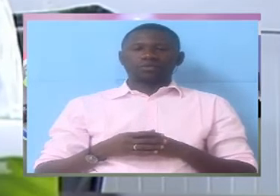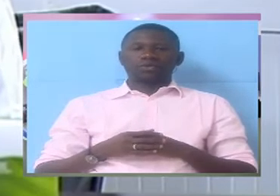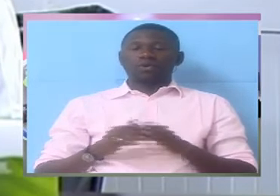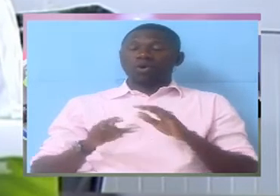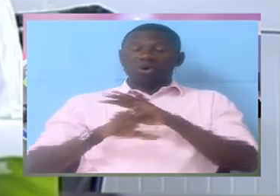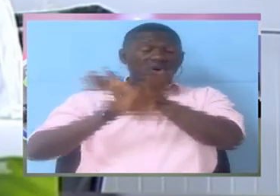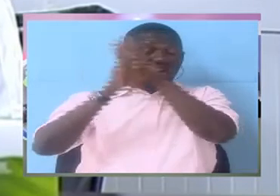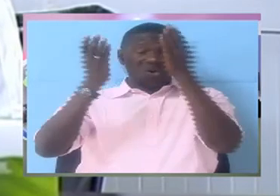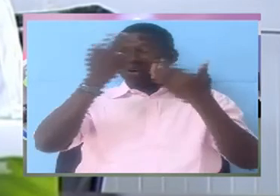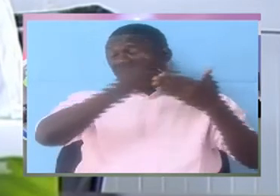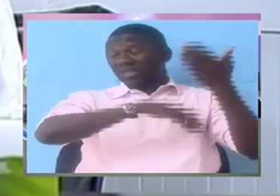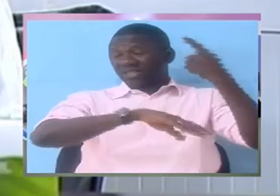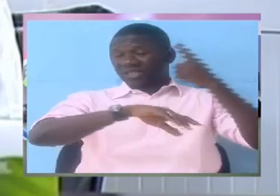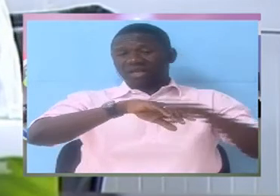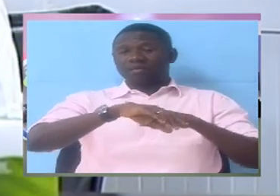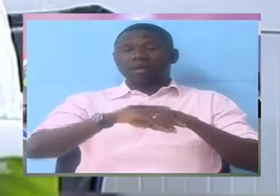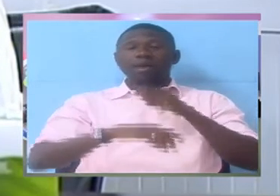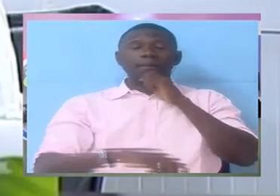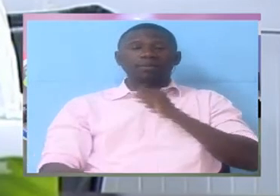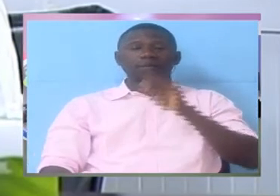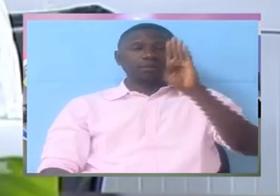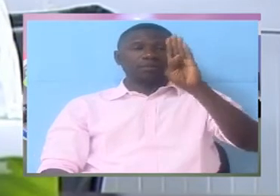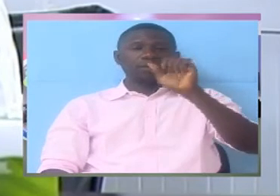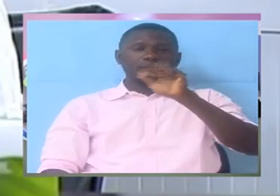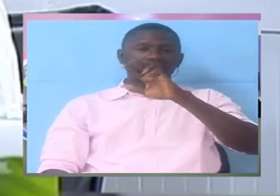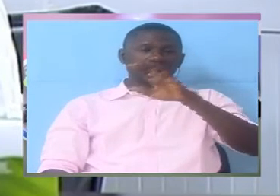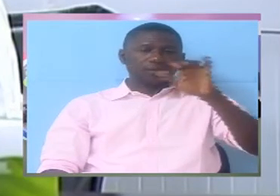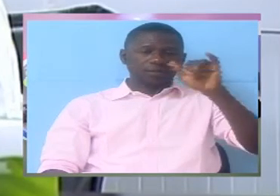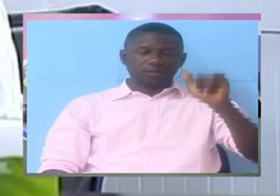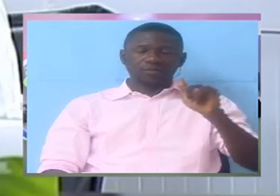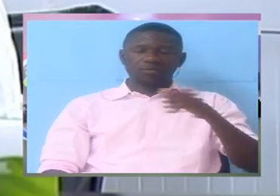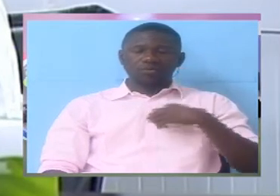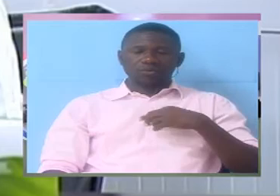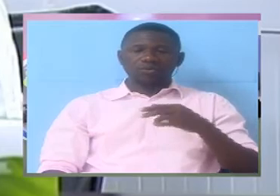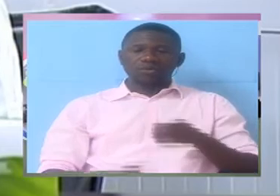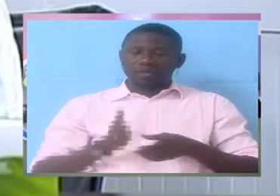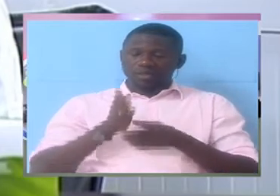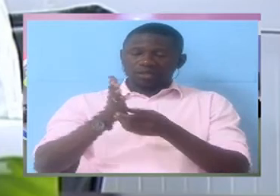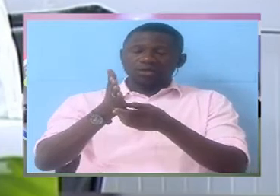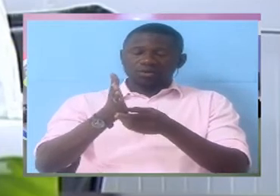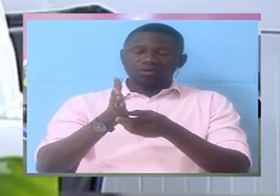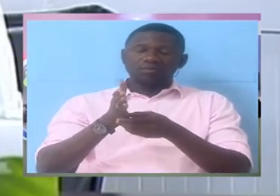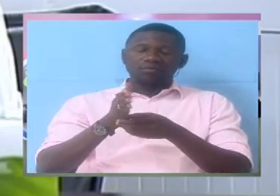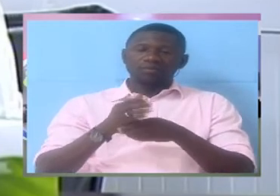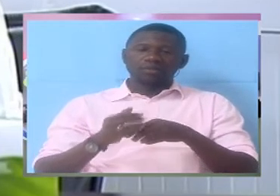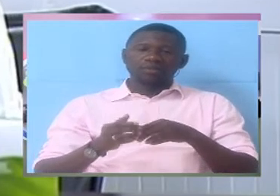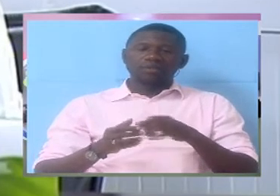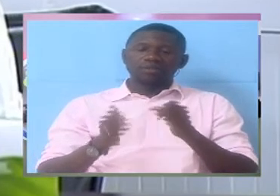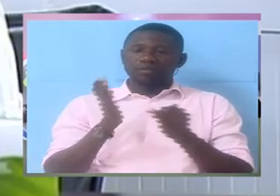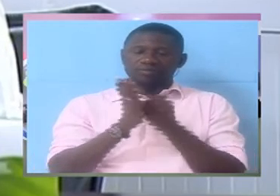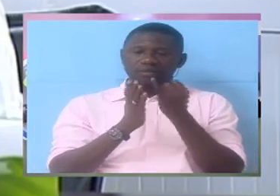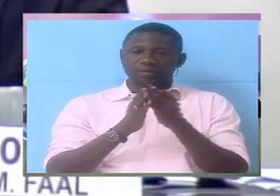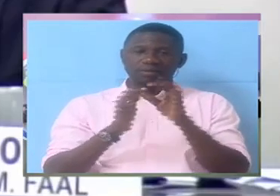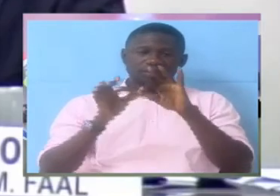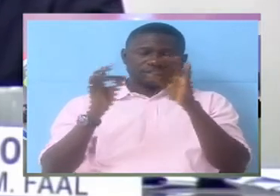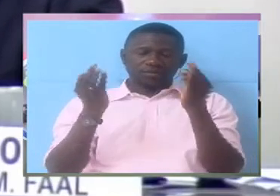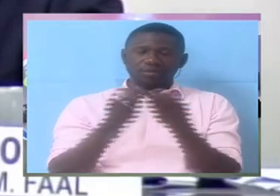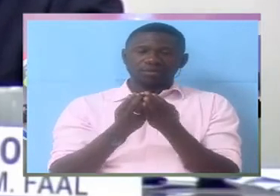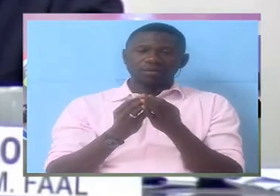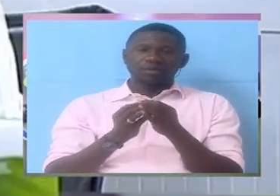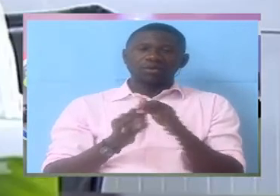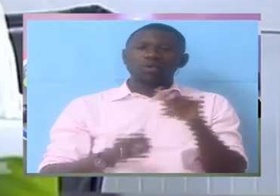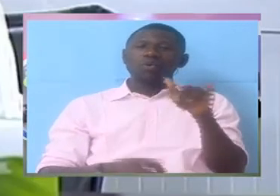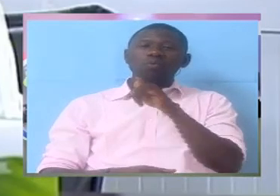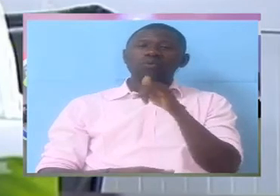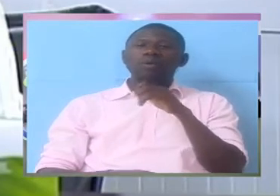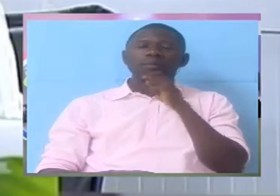Barry was the head of the investigation department. Nisangolube, Mr. Barry long kisikisirubunda nyato. Until when he was... Which Mr. Barry? Fode. Mr. Barry